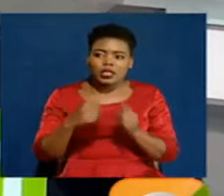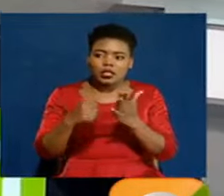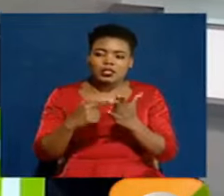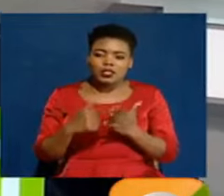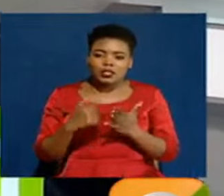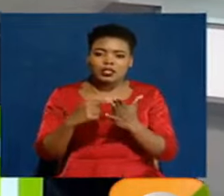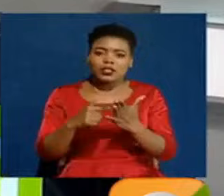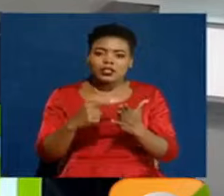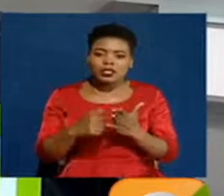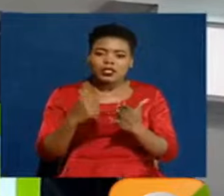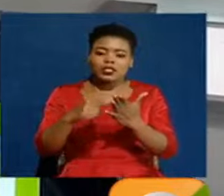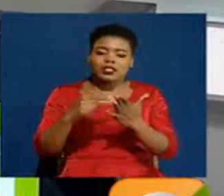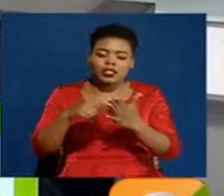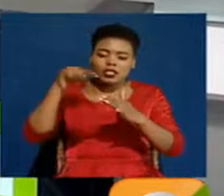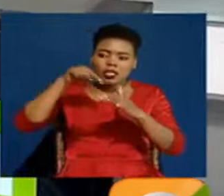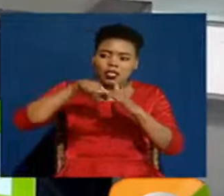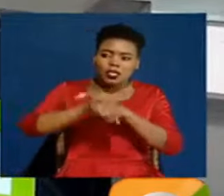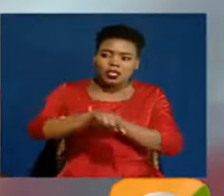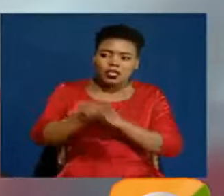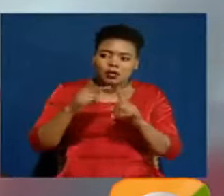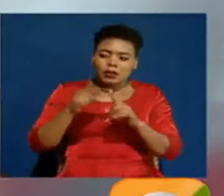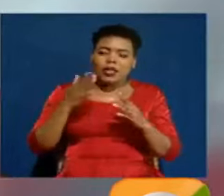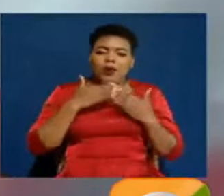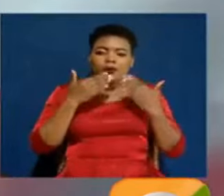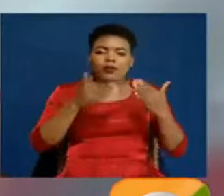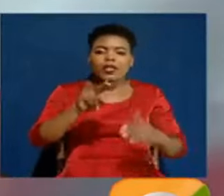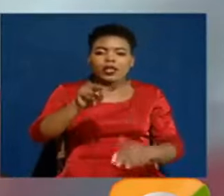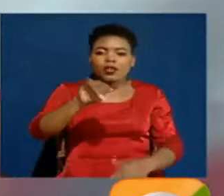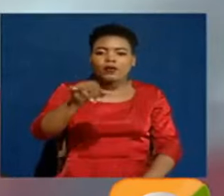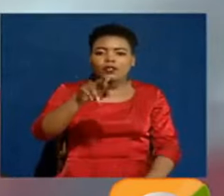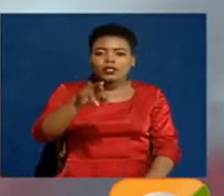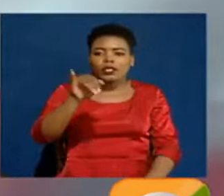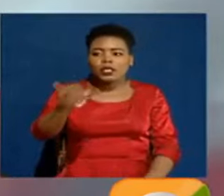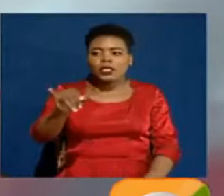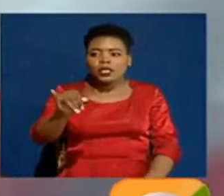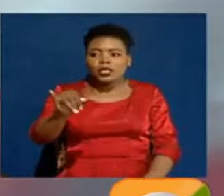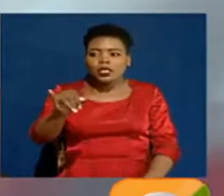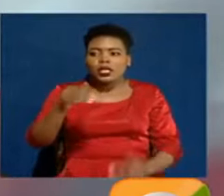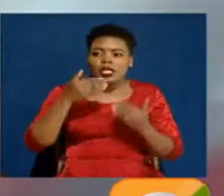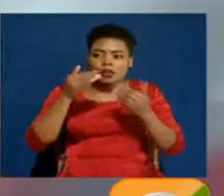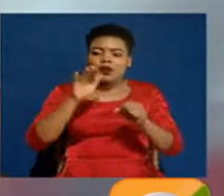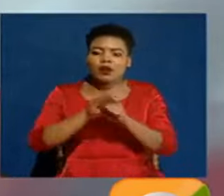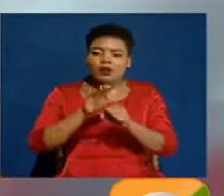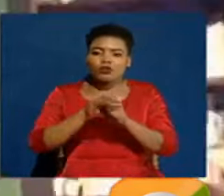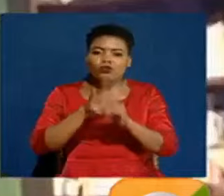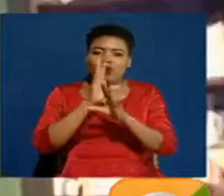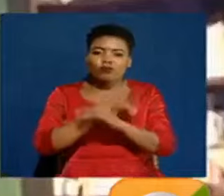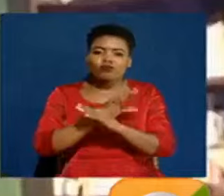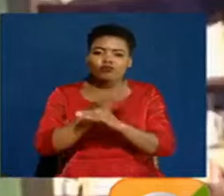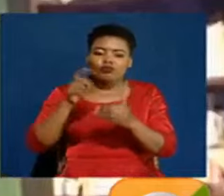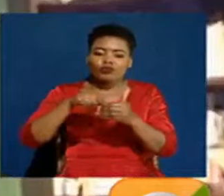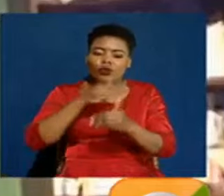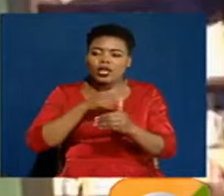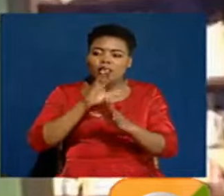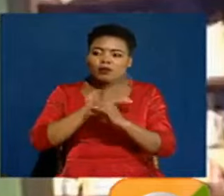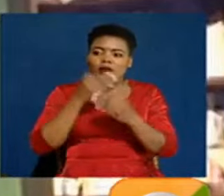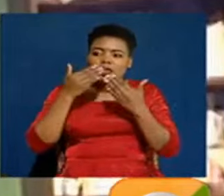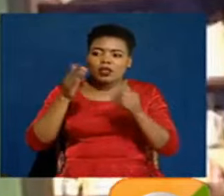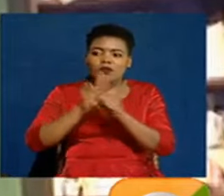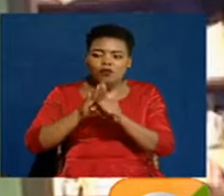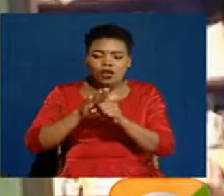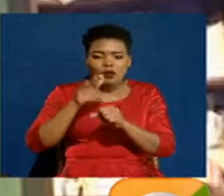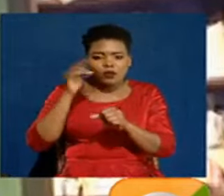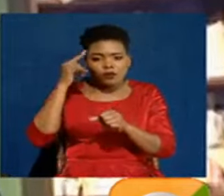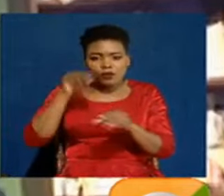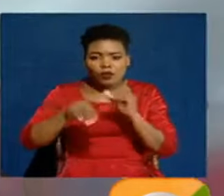to dissect. But I want to thank you, Njeri Kabeberi, who has joined us virtually. And thank you for your contribution